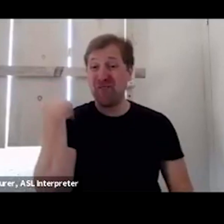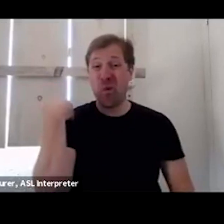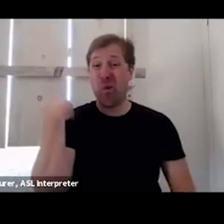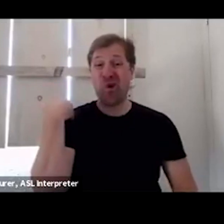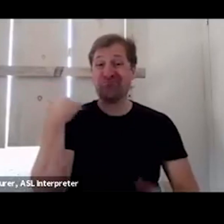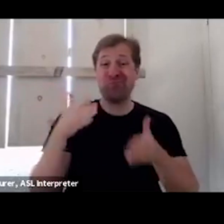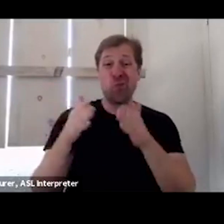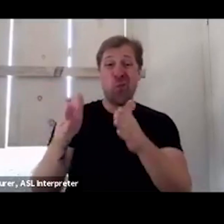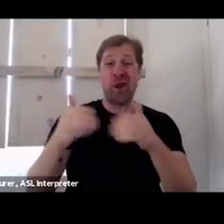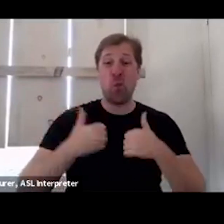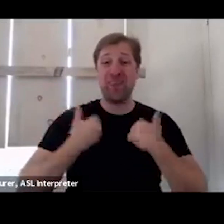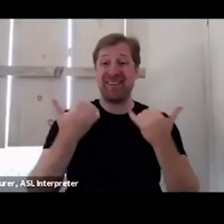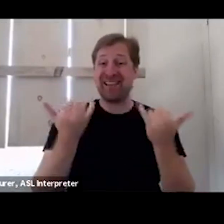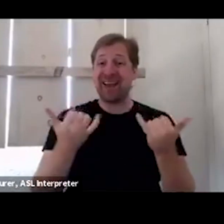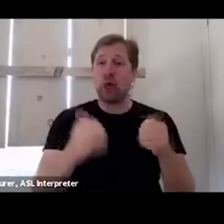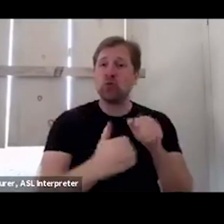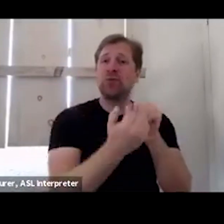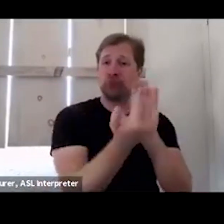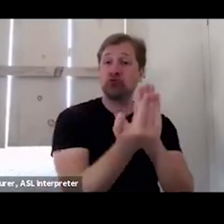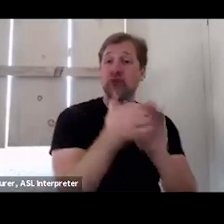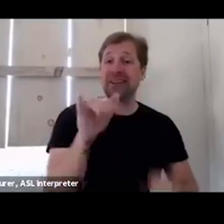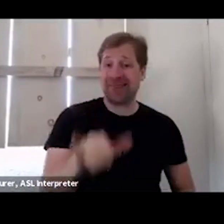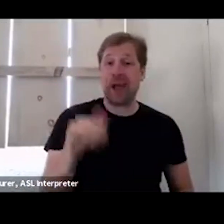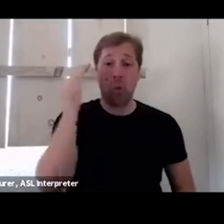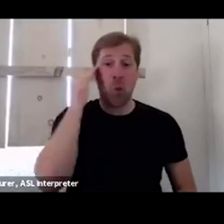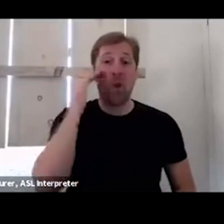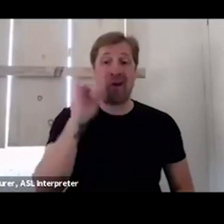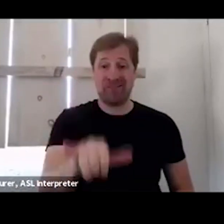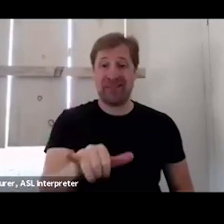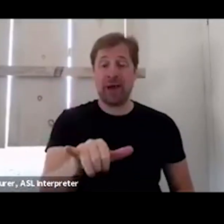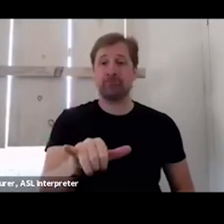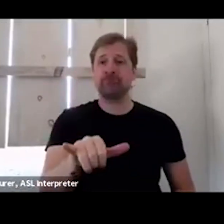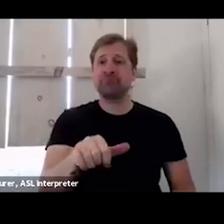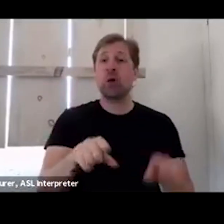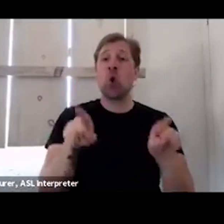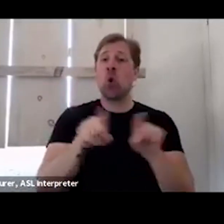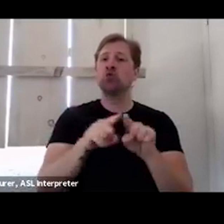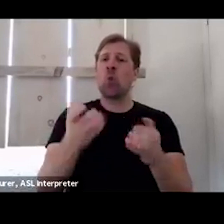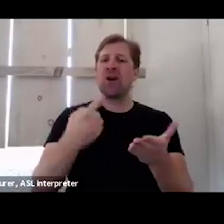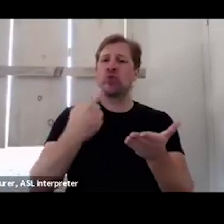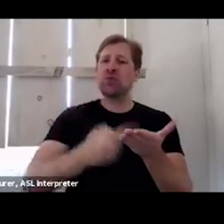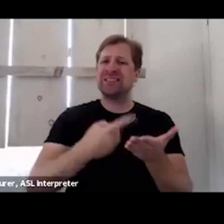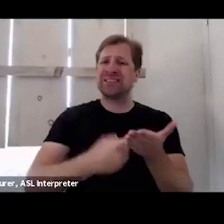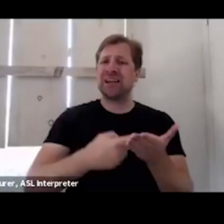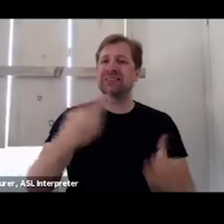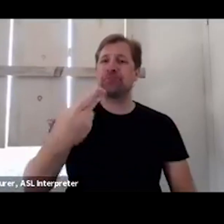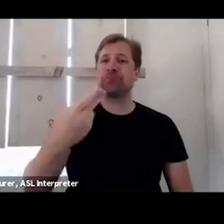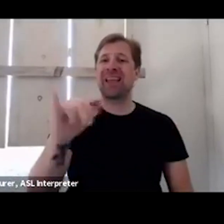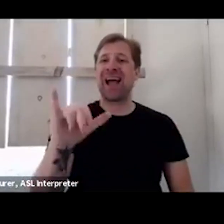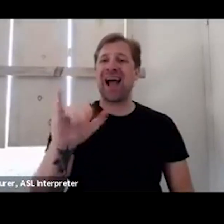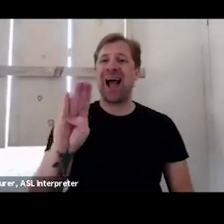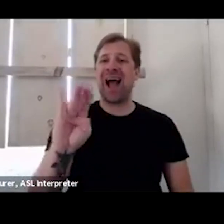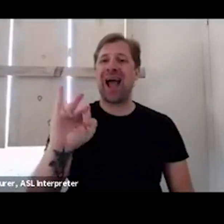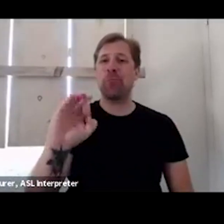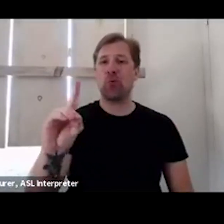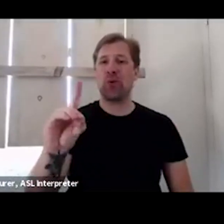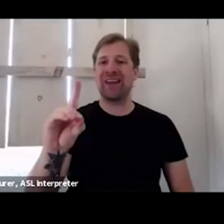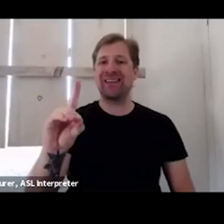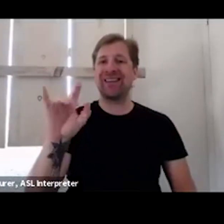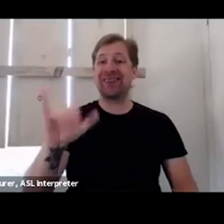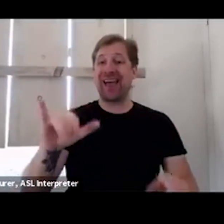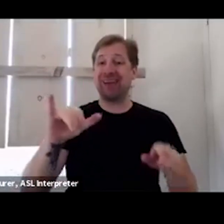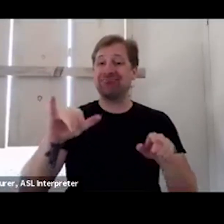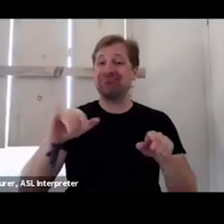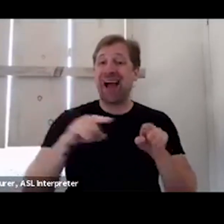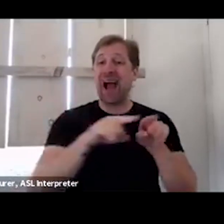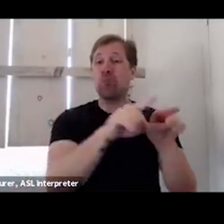note that there is some concern about hybrid school schedules. This agreement is on